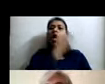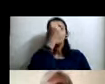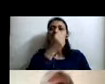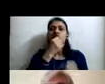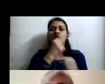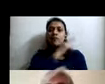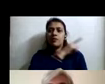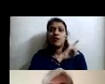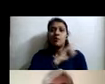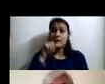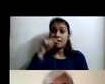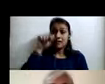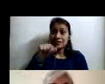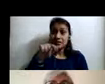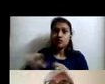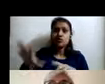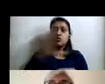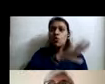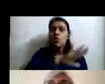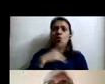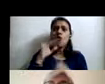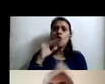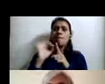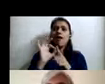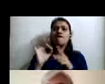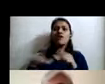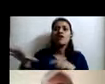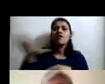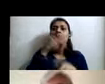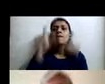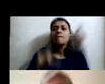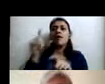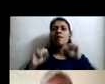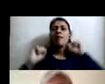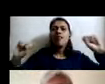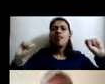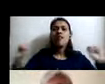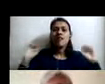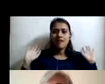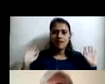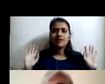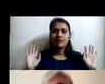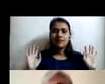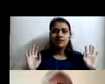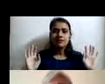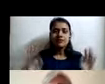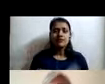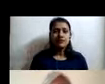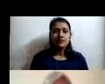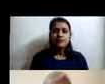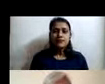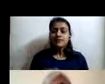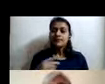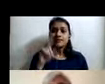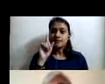but there are actually these small patches of forest, and they offer a very unique chance for conservation. And one of the things that we tried